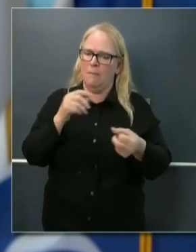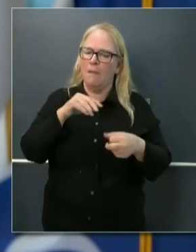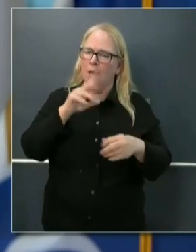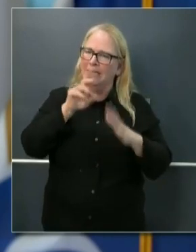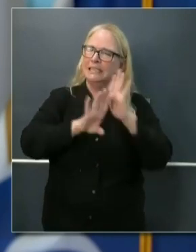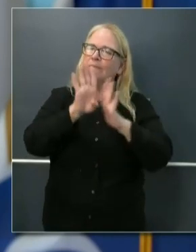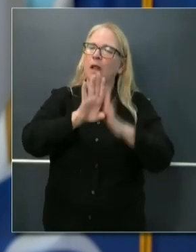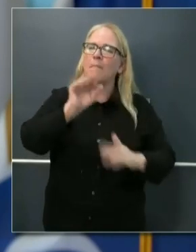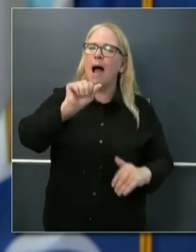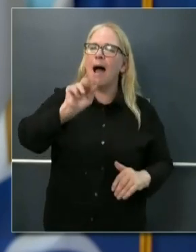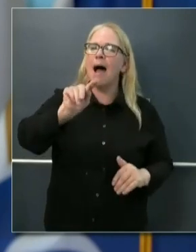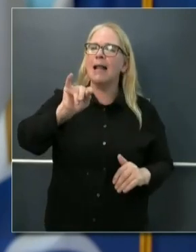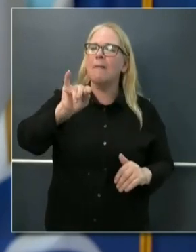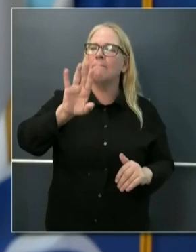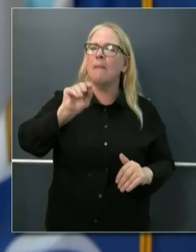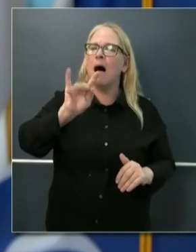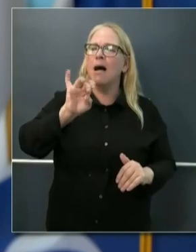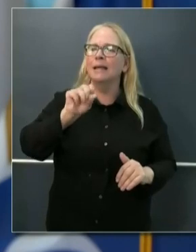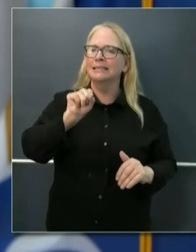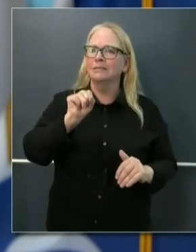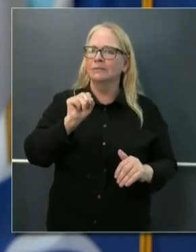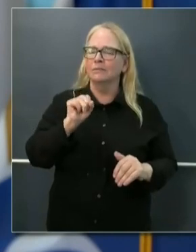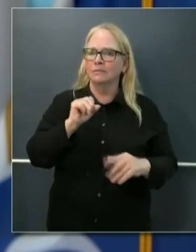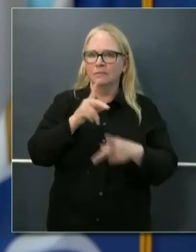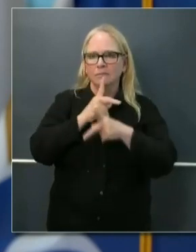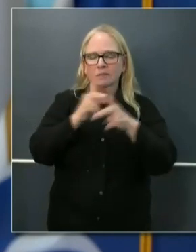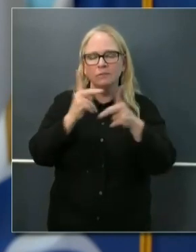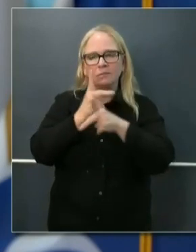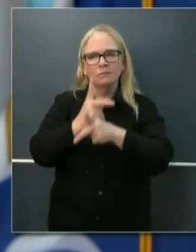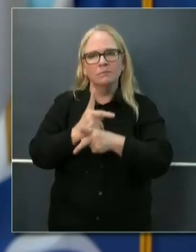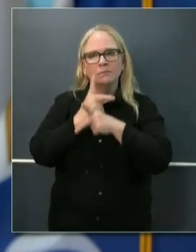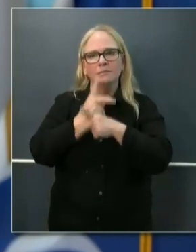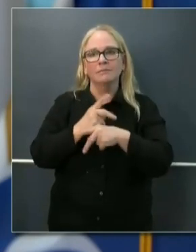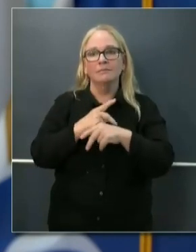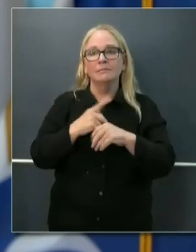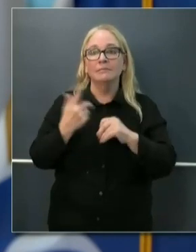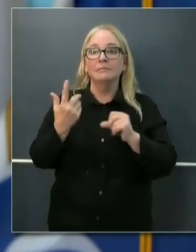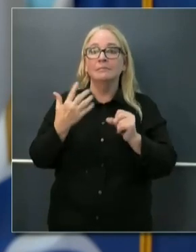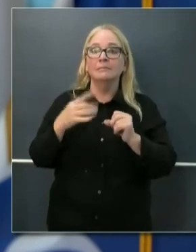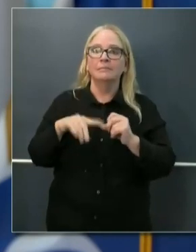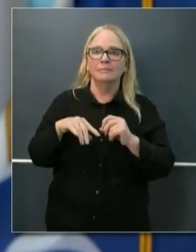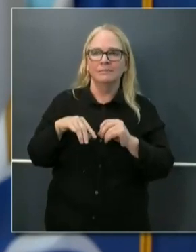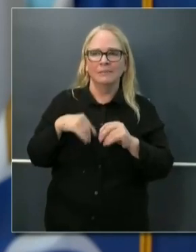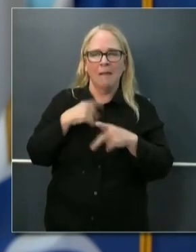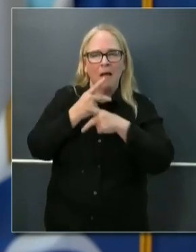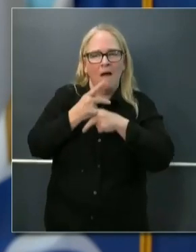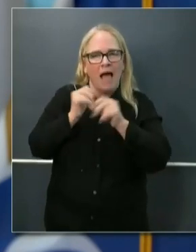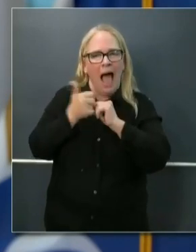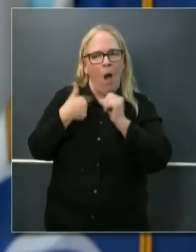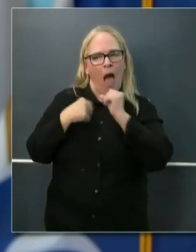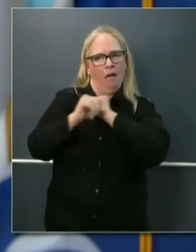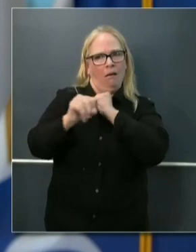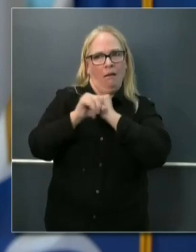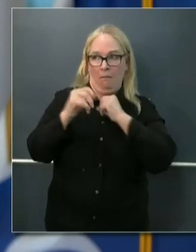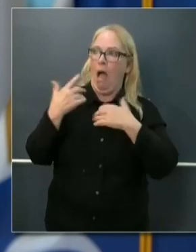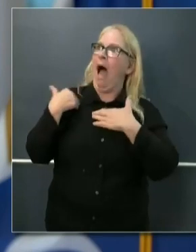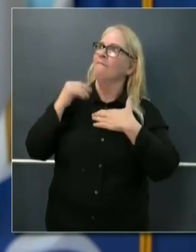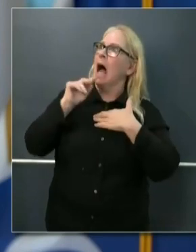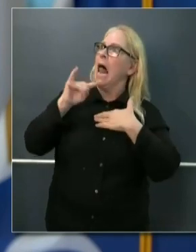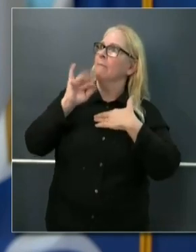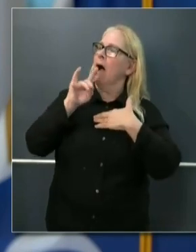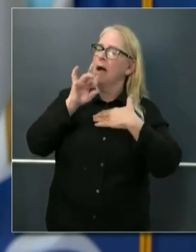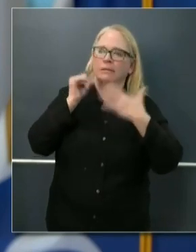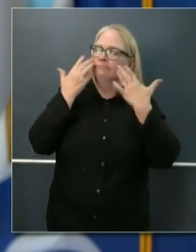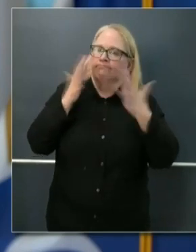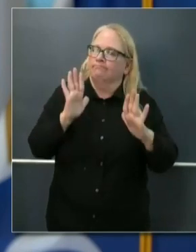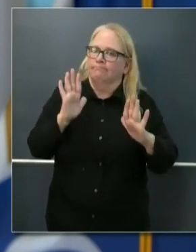that we need to be careful about the promotion in that space. That's something I have been cautioned directly about, and it's